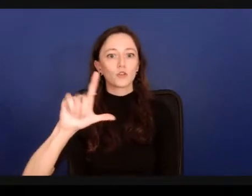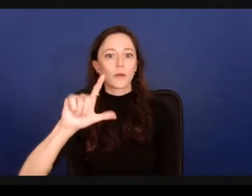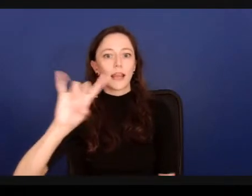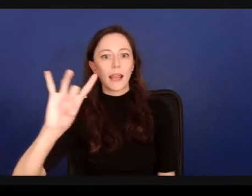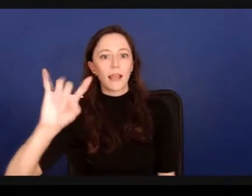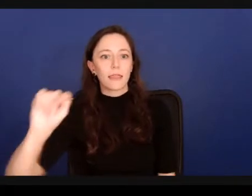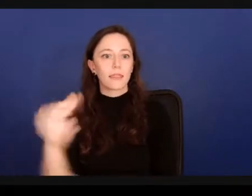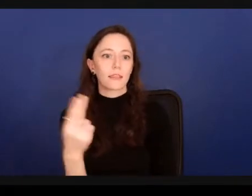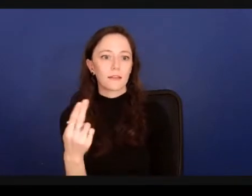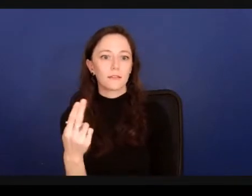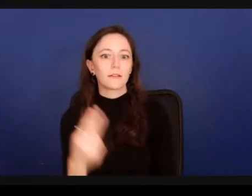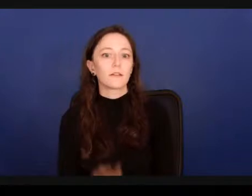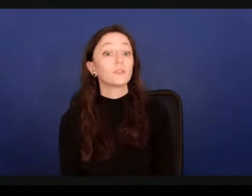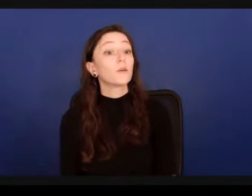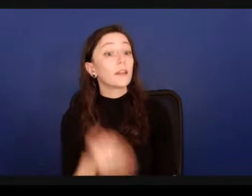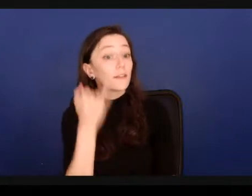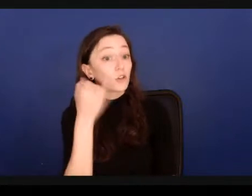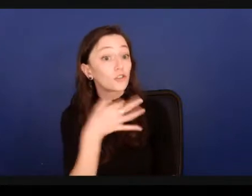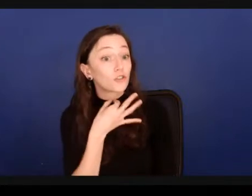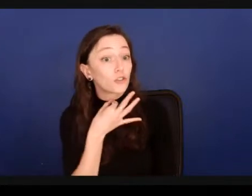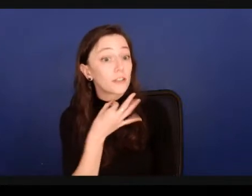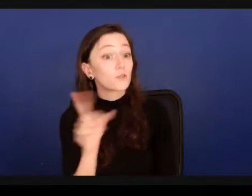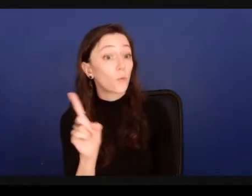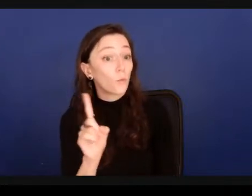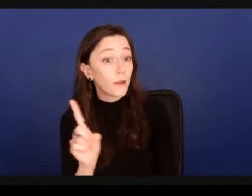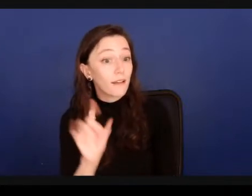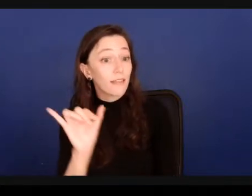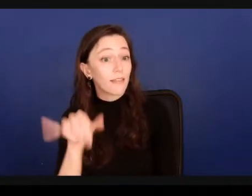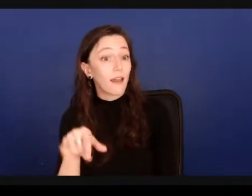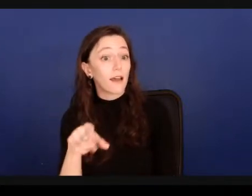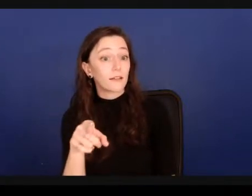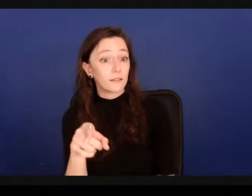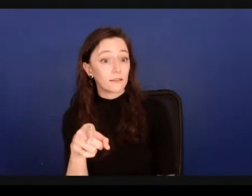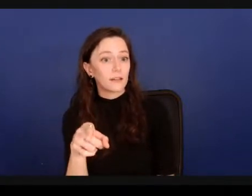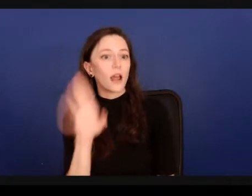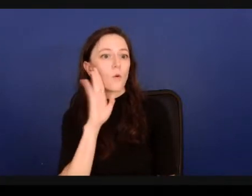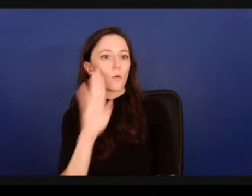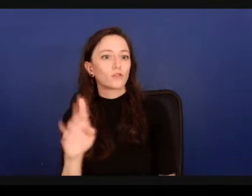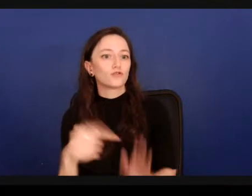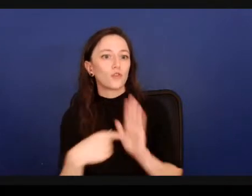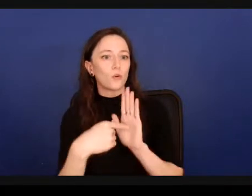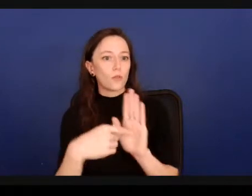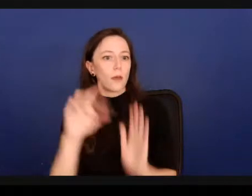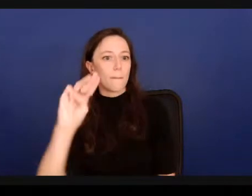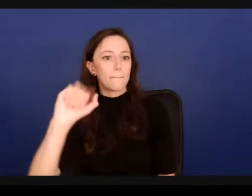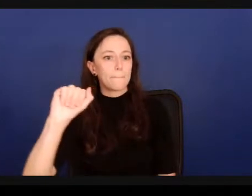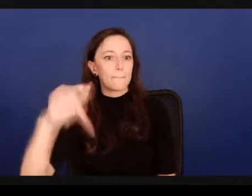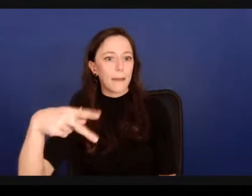And if you're curious where this is, let me just pull out the map. And